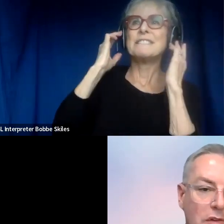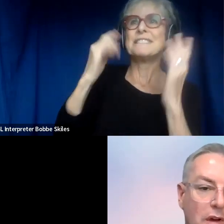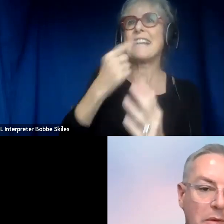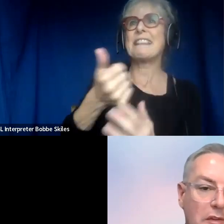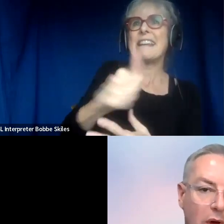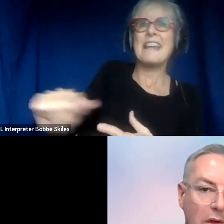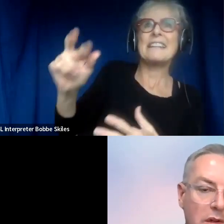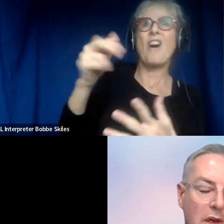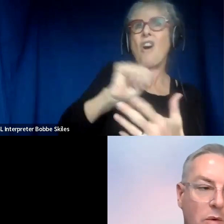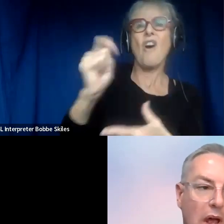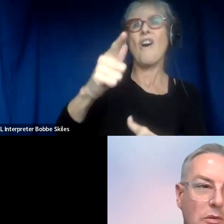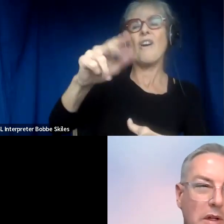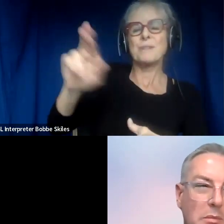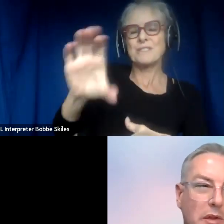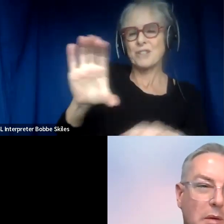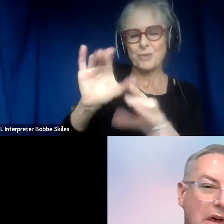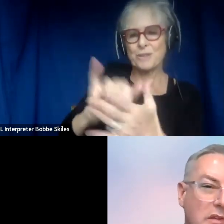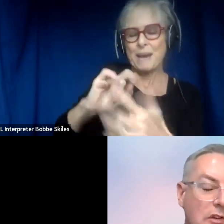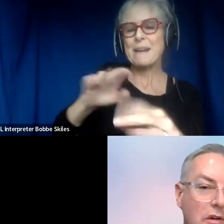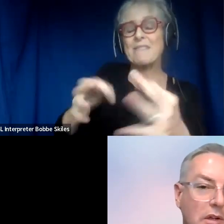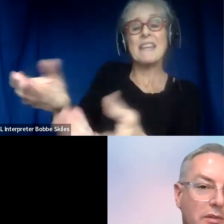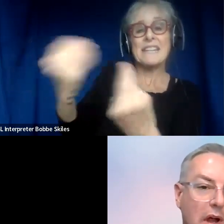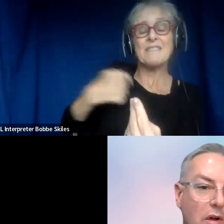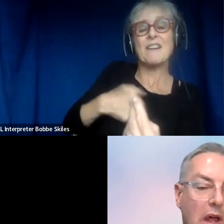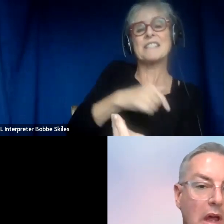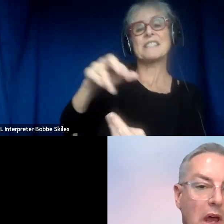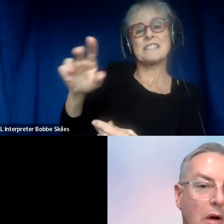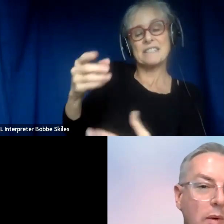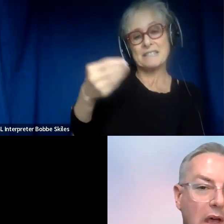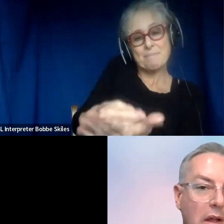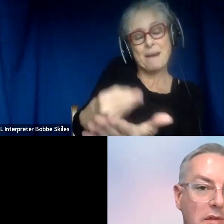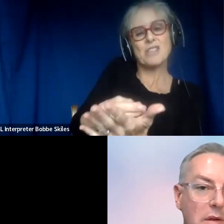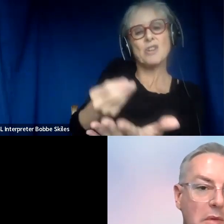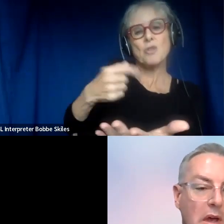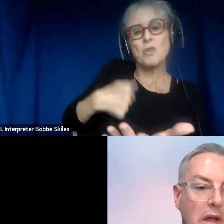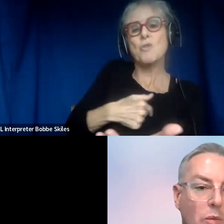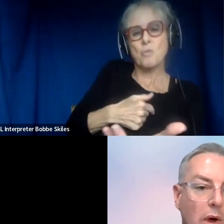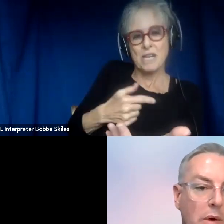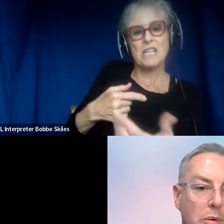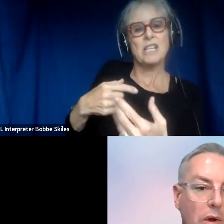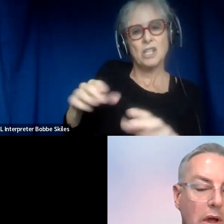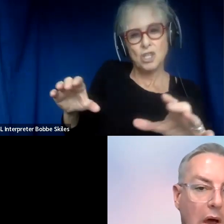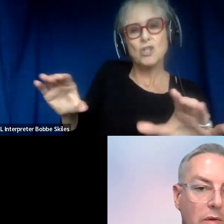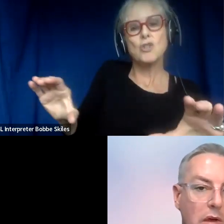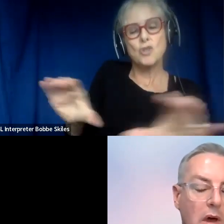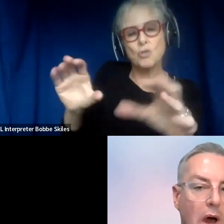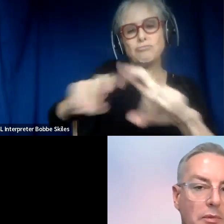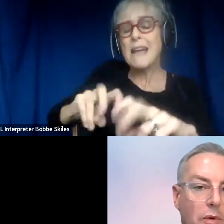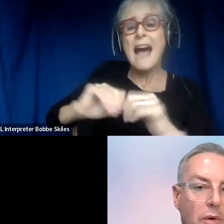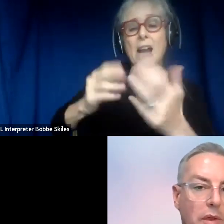if budgets are coming to us, we actually need to build the capacity internally to figure out, okay, how are we analyzing them and what are reporting